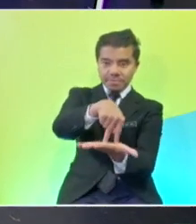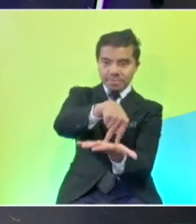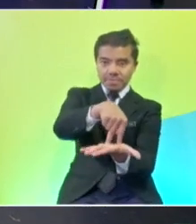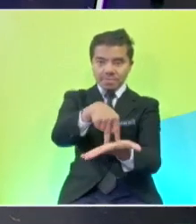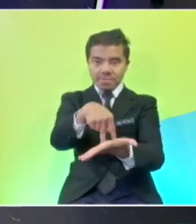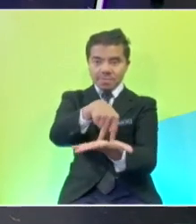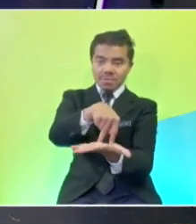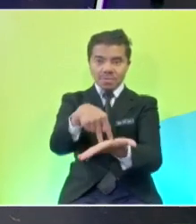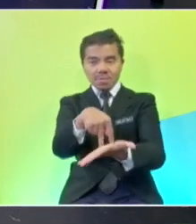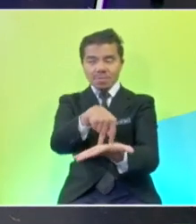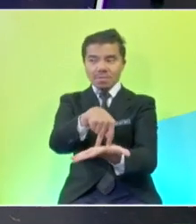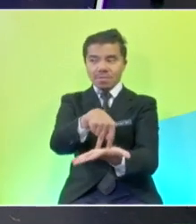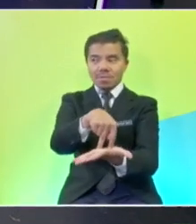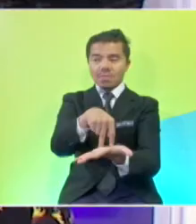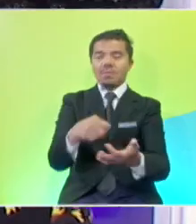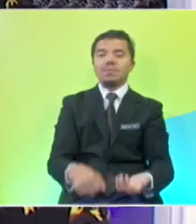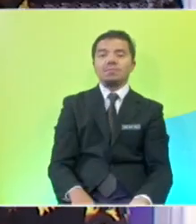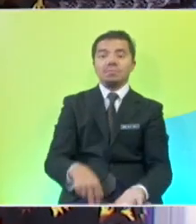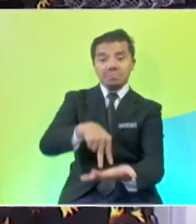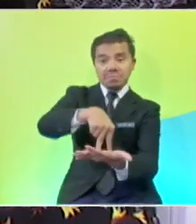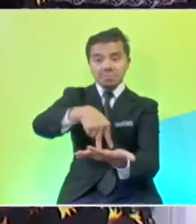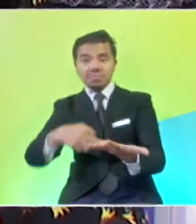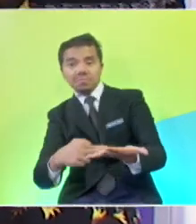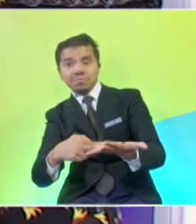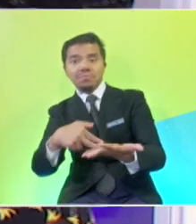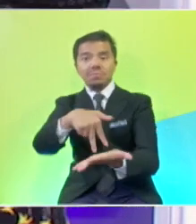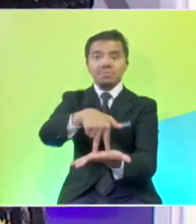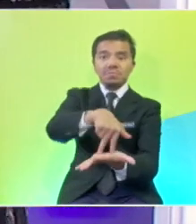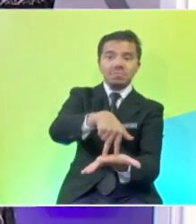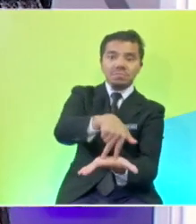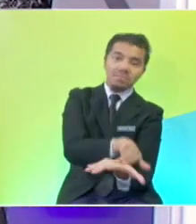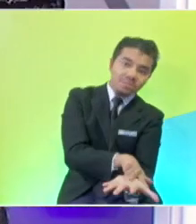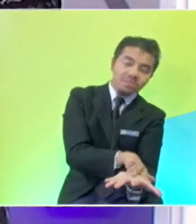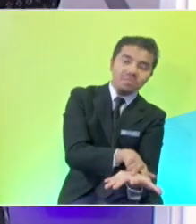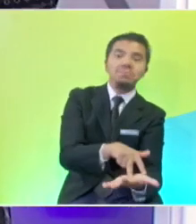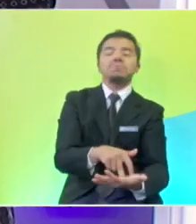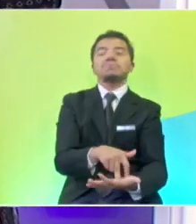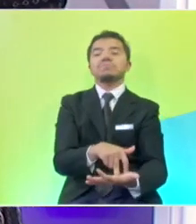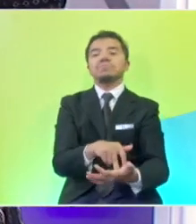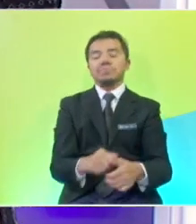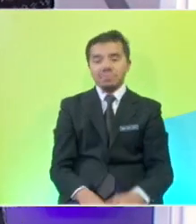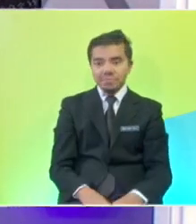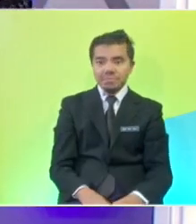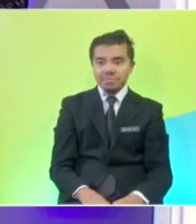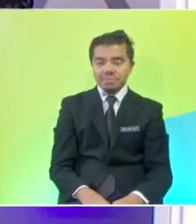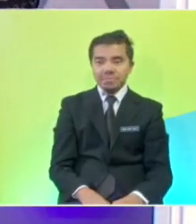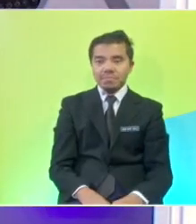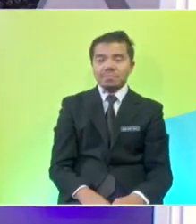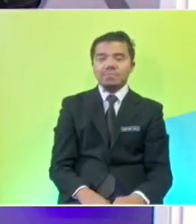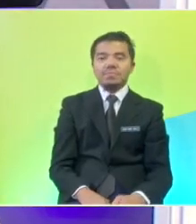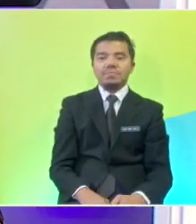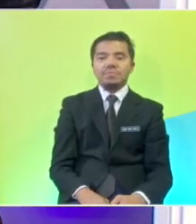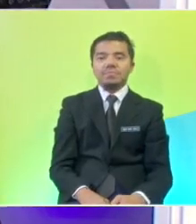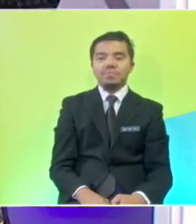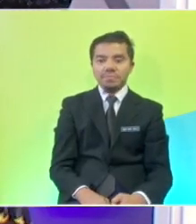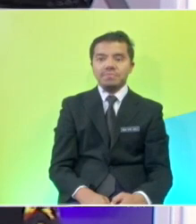peripheral. Peripheral is connected to the central nervous system. Right, right. So that's what will happen. Okay. All right.